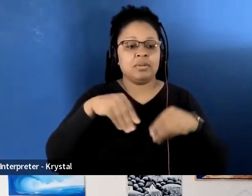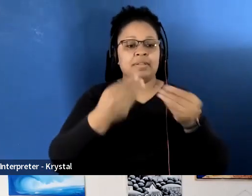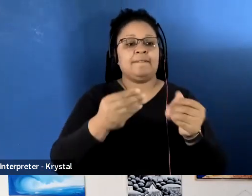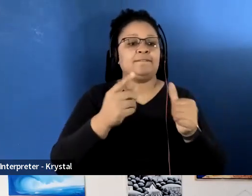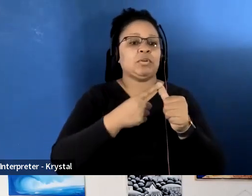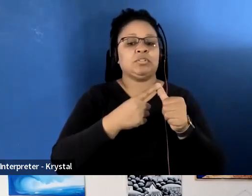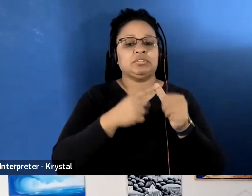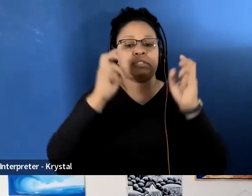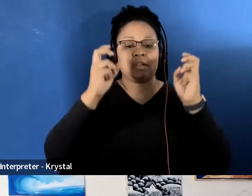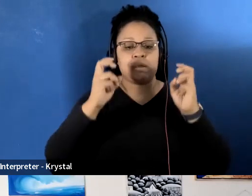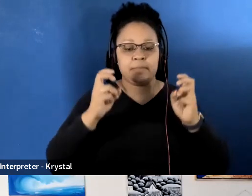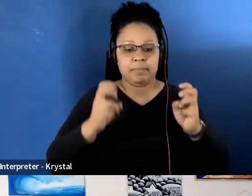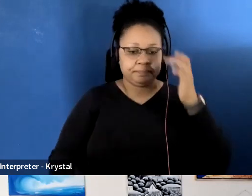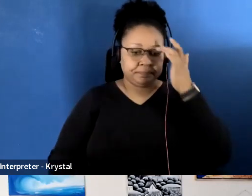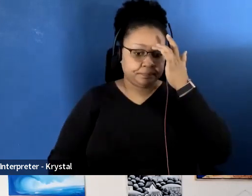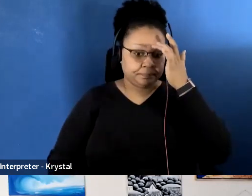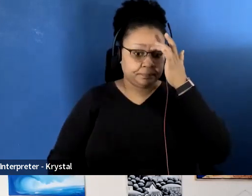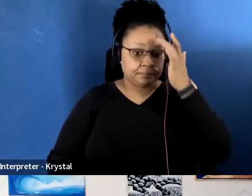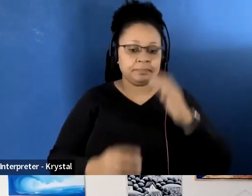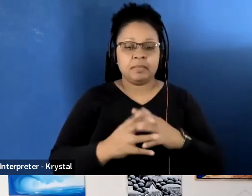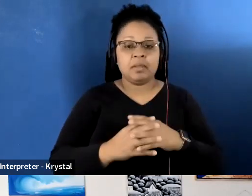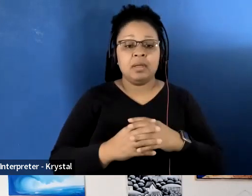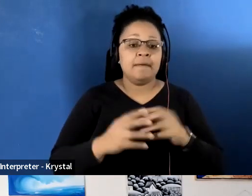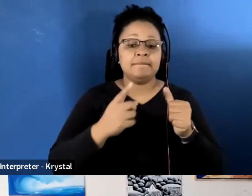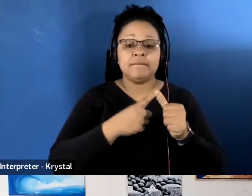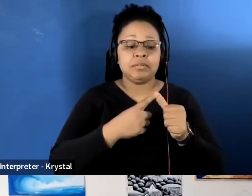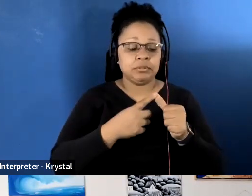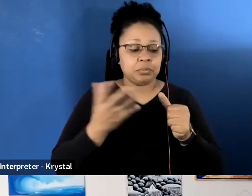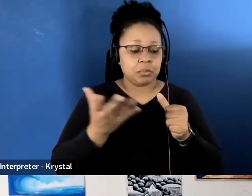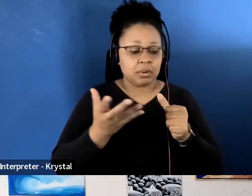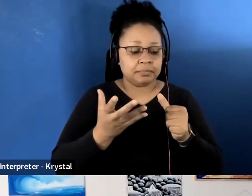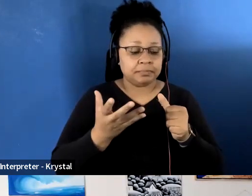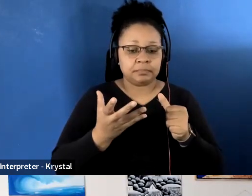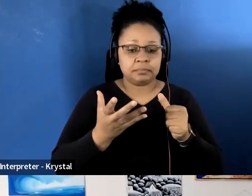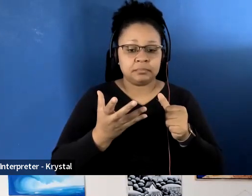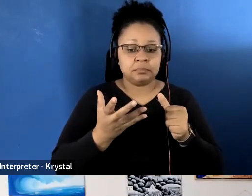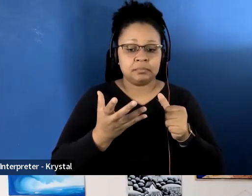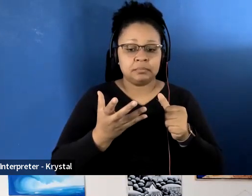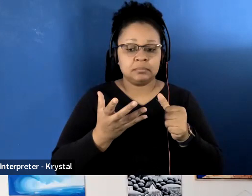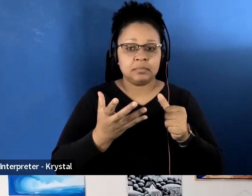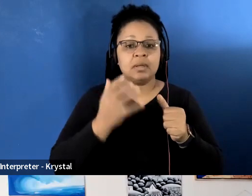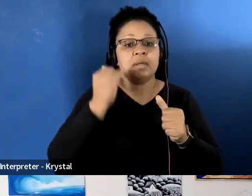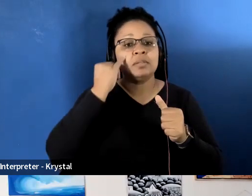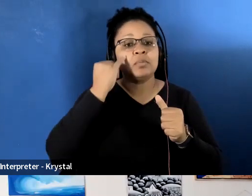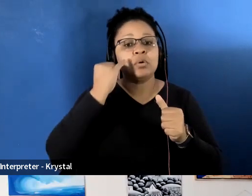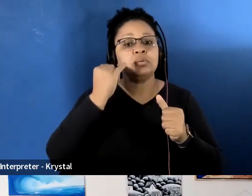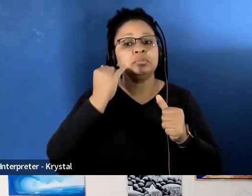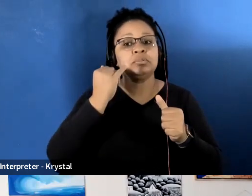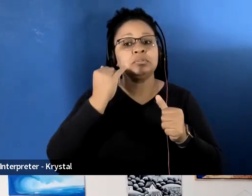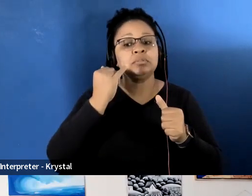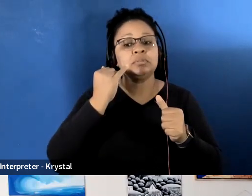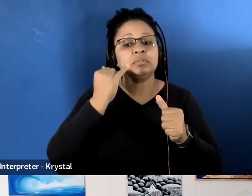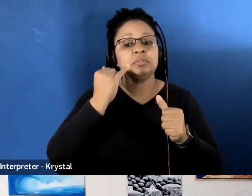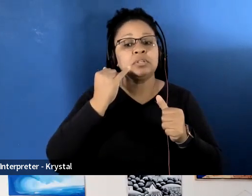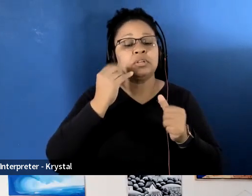be the first one to speak. So the first topic, though, is if you could tell your younger self